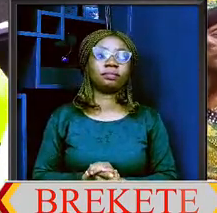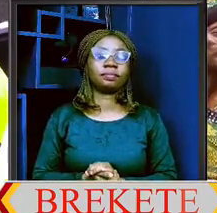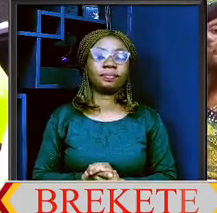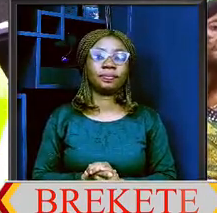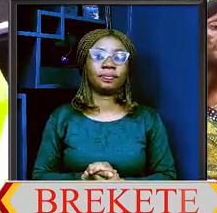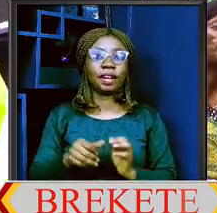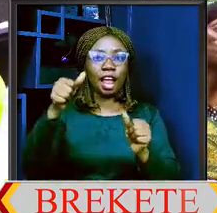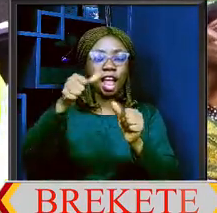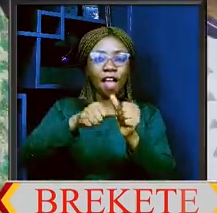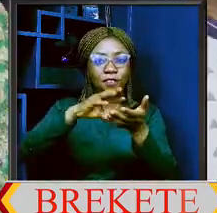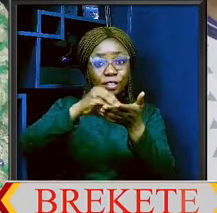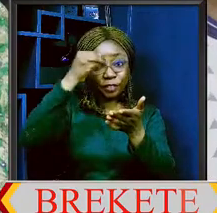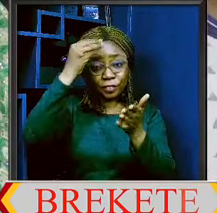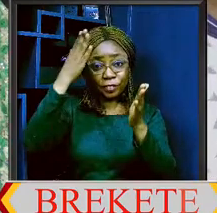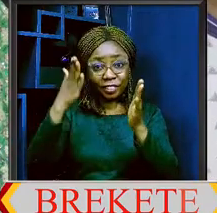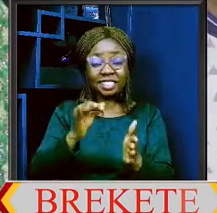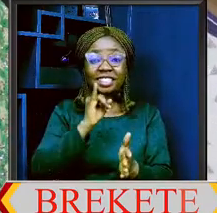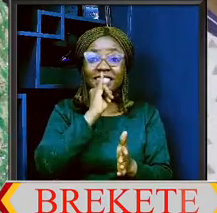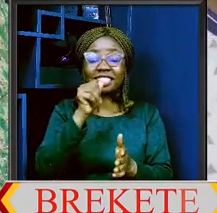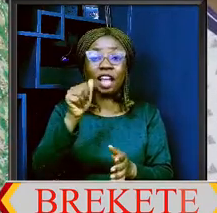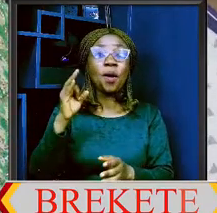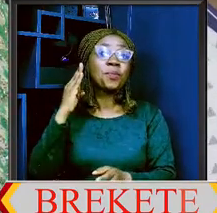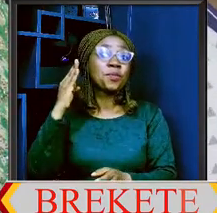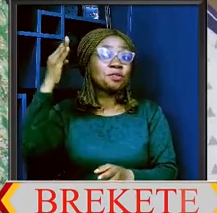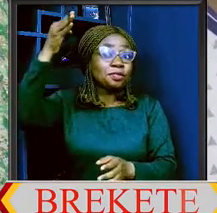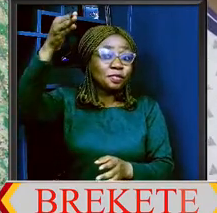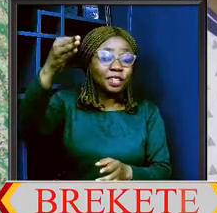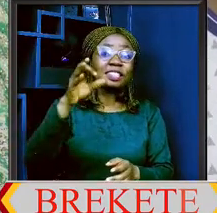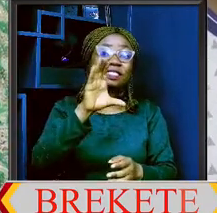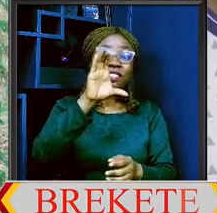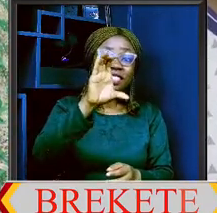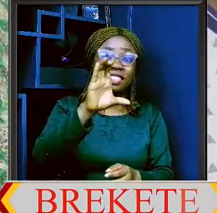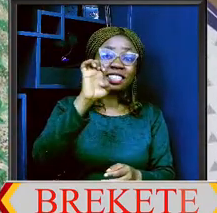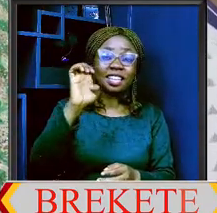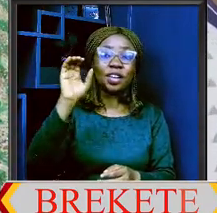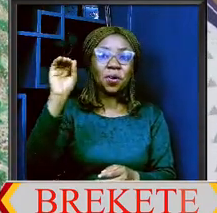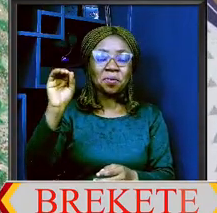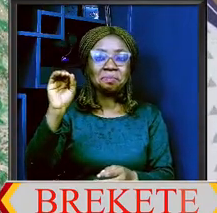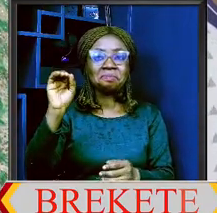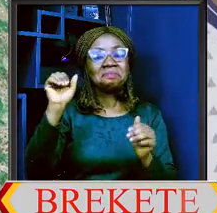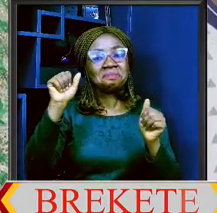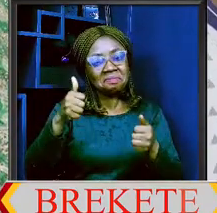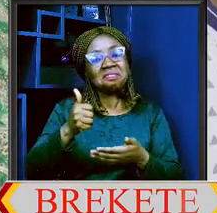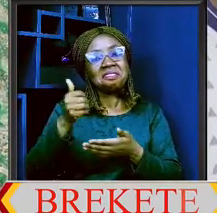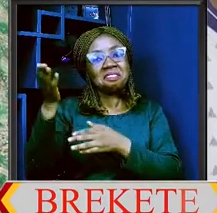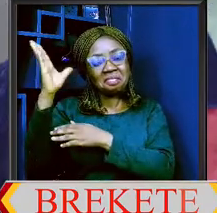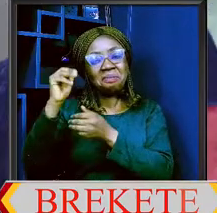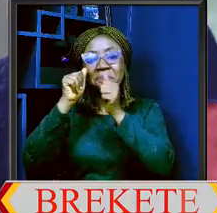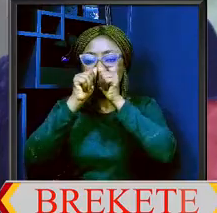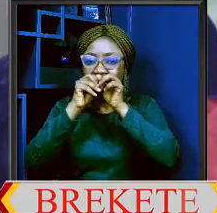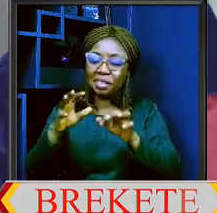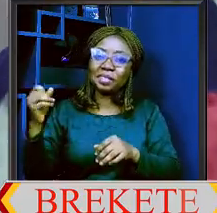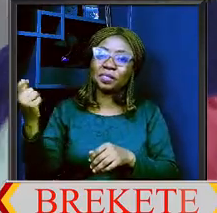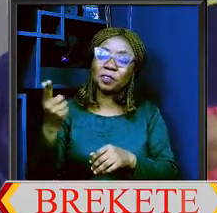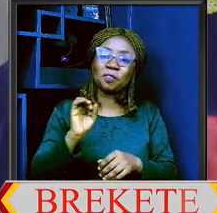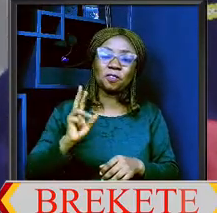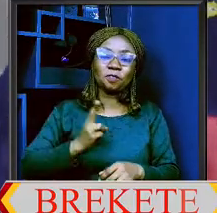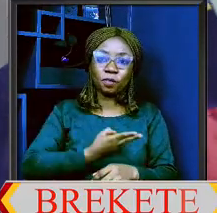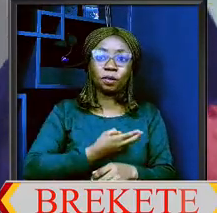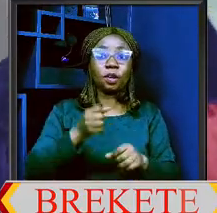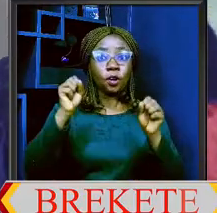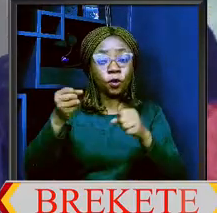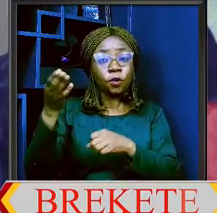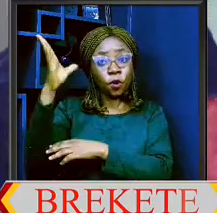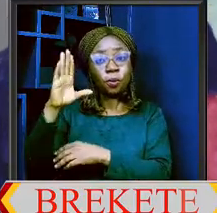CEO every student is a prospective CEO may God bless all of us may God